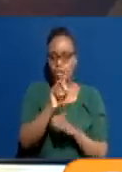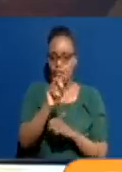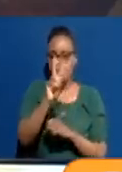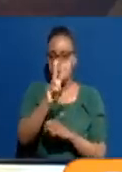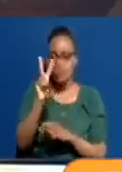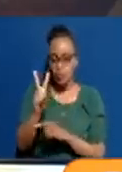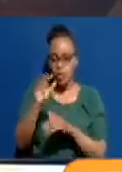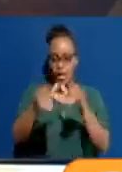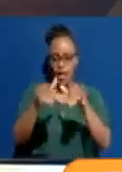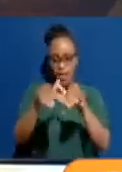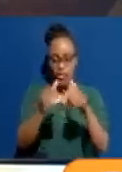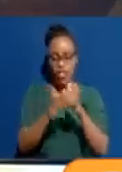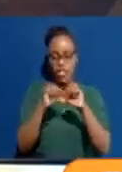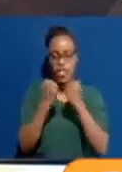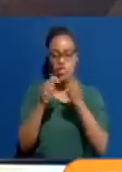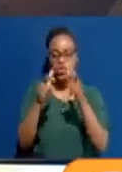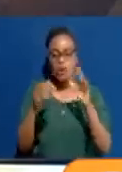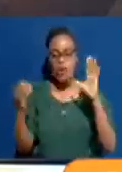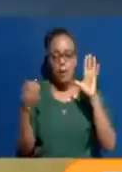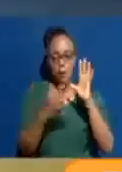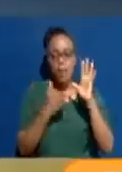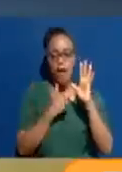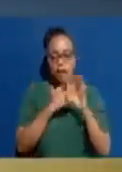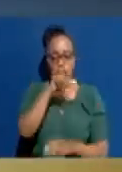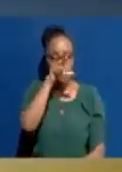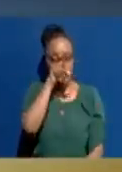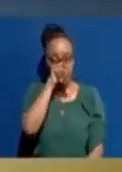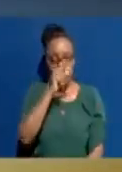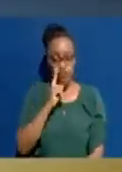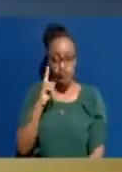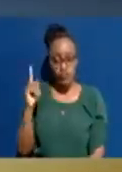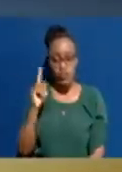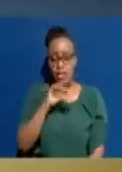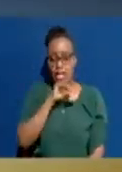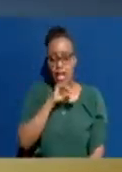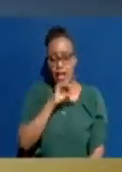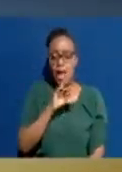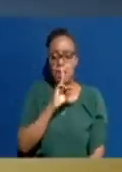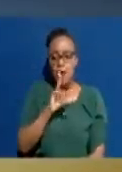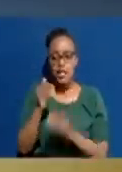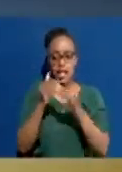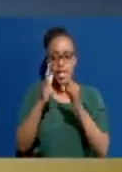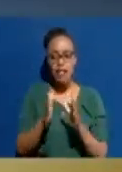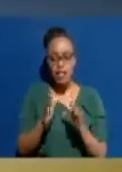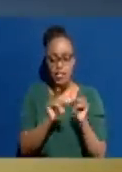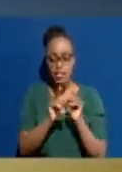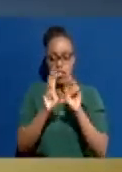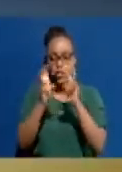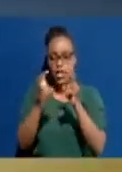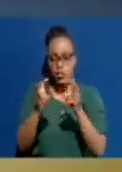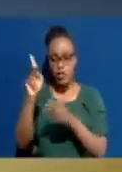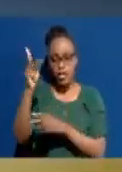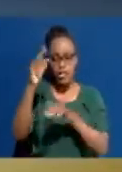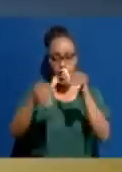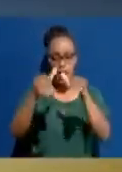2022 election. In a social media post on his Twitter handle, Raila directed readers to a link titled